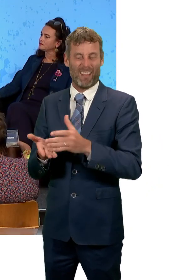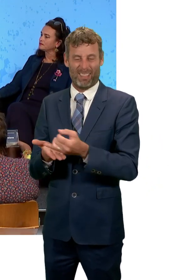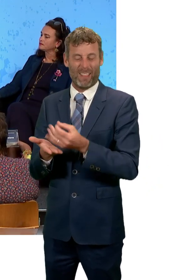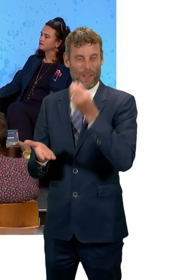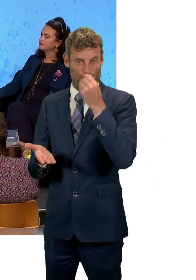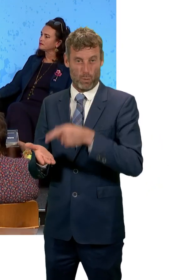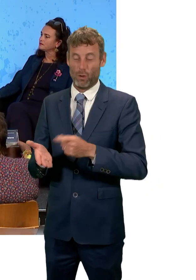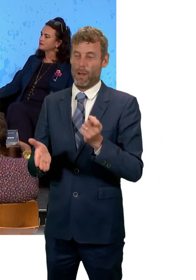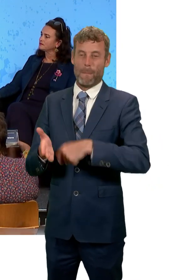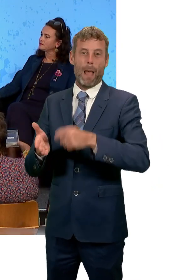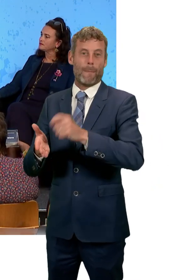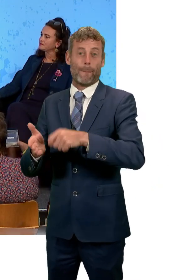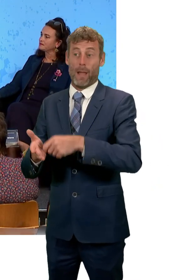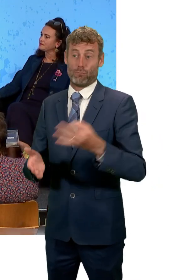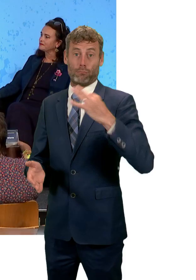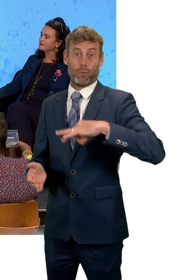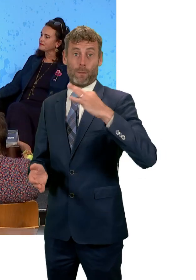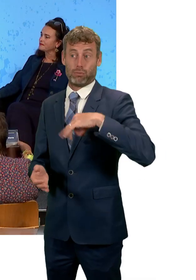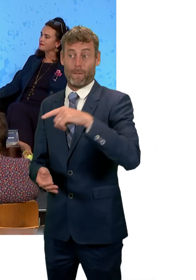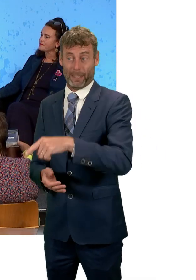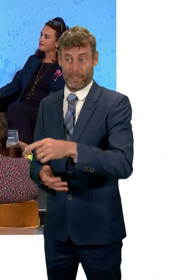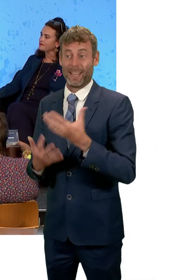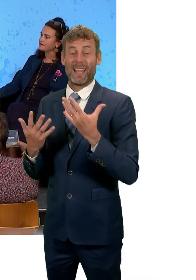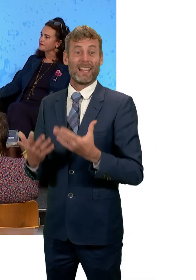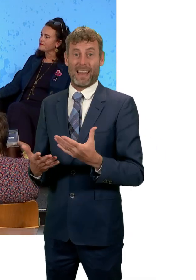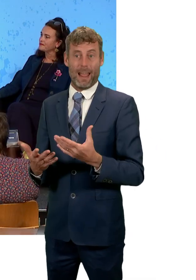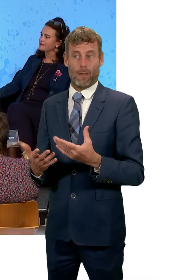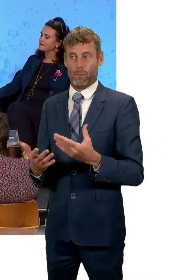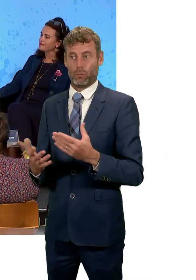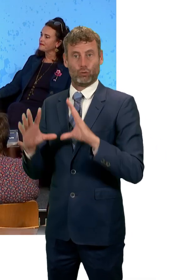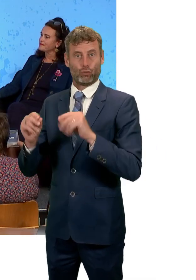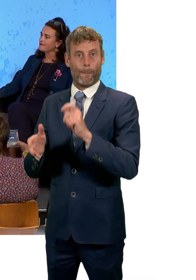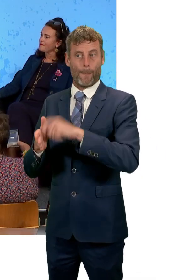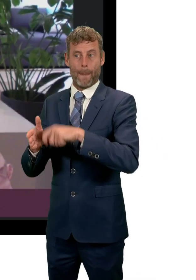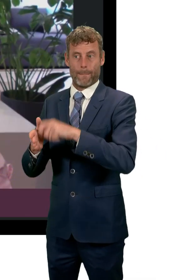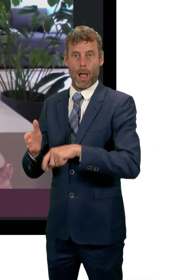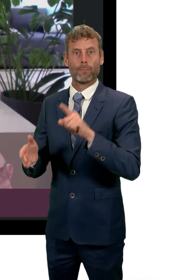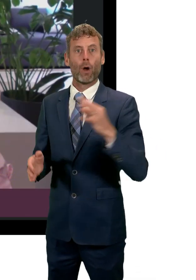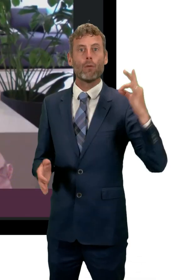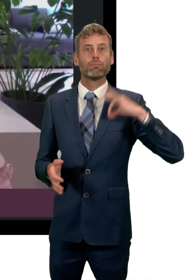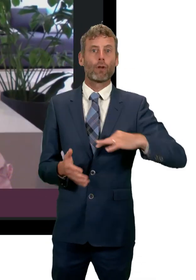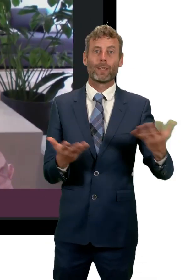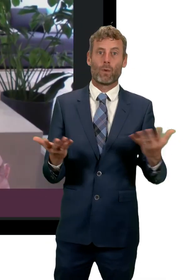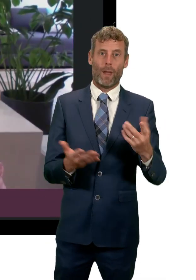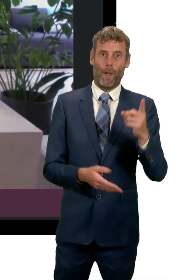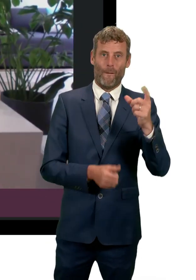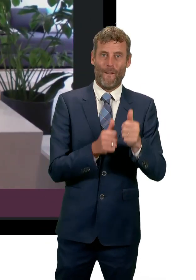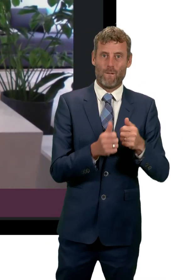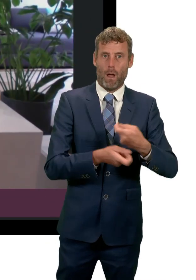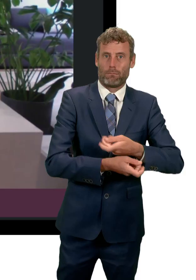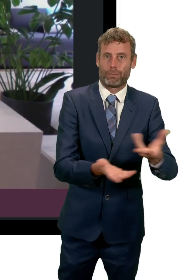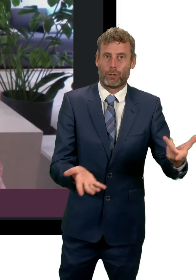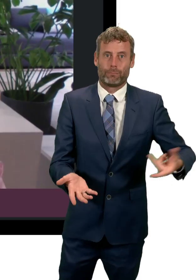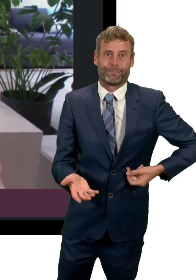pharma? Yeah, well, just to say, yeah, you're right. I agree entirely with Alex and